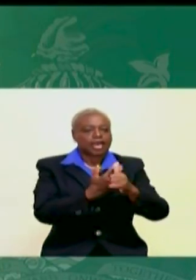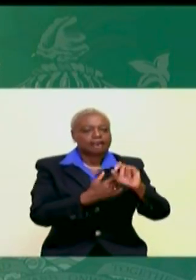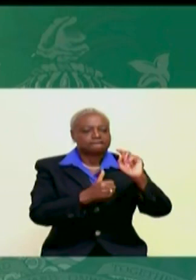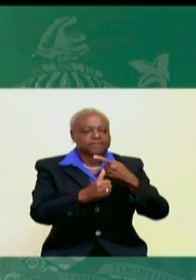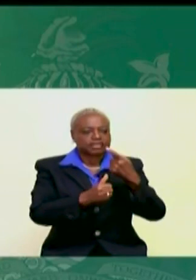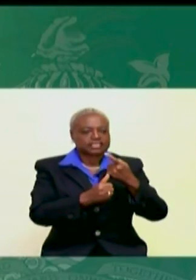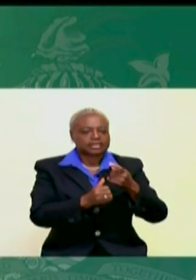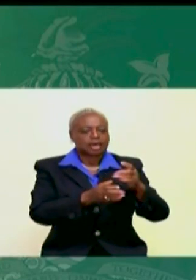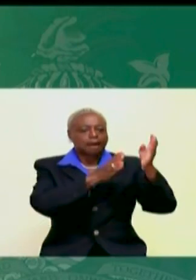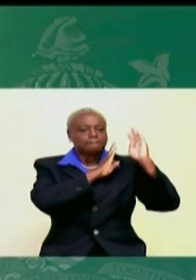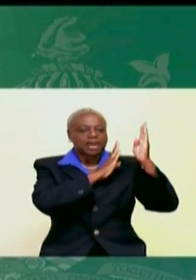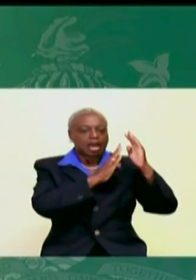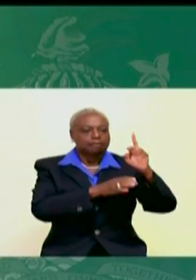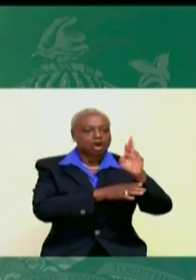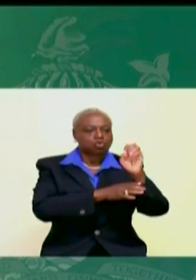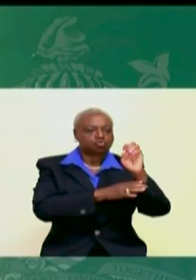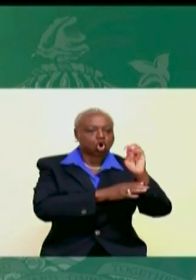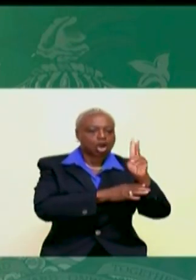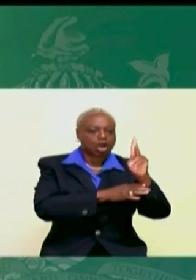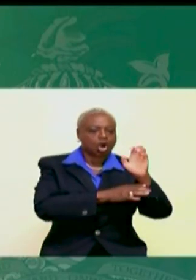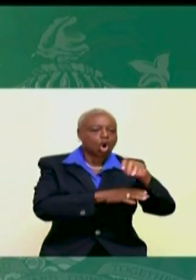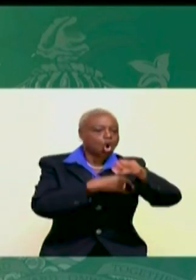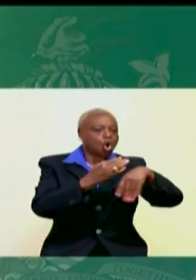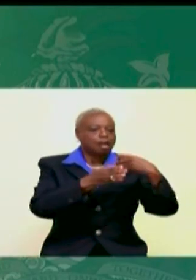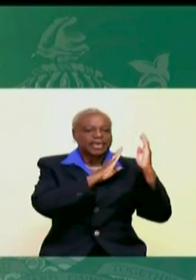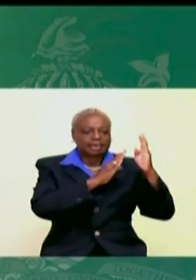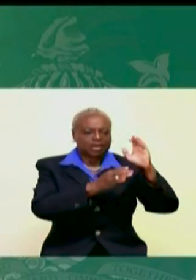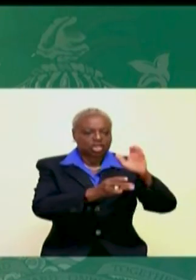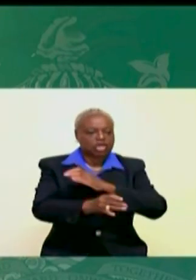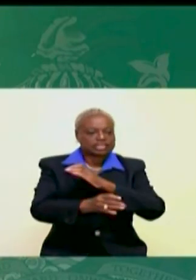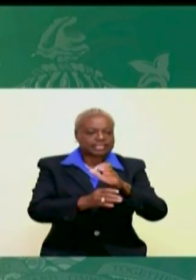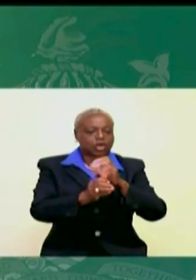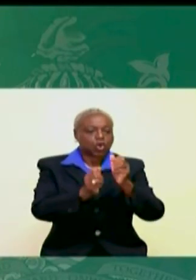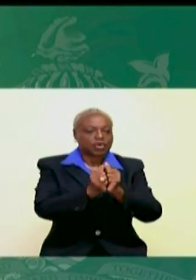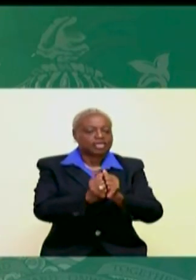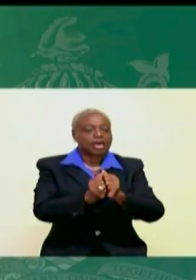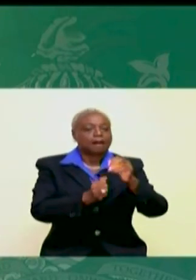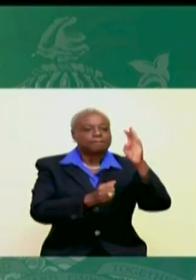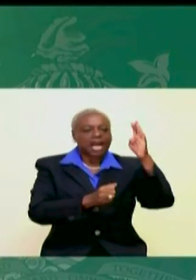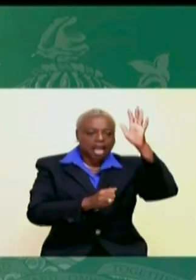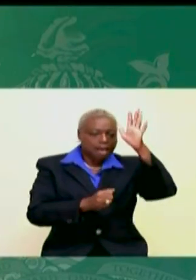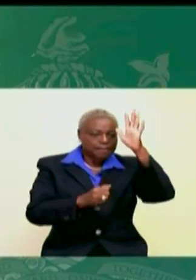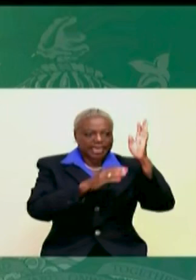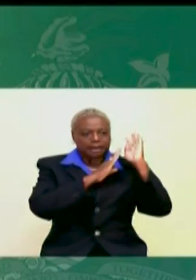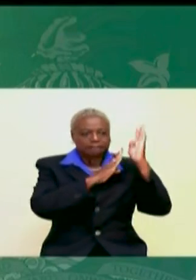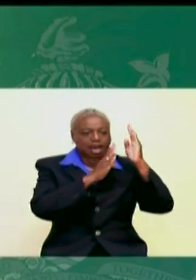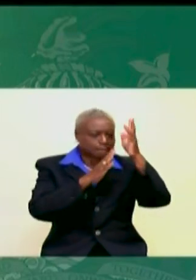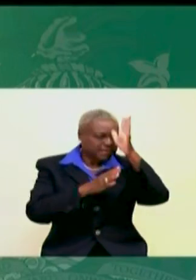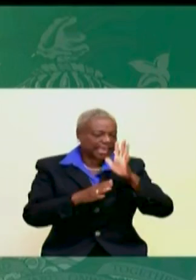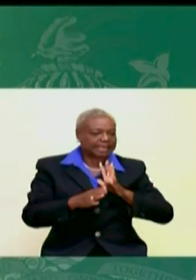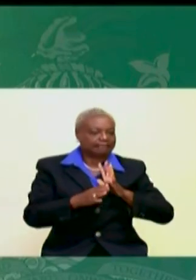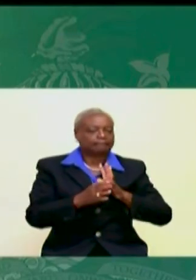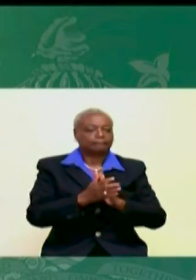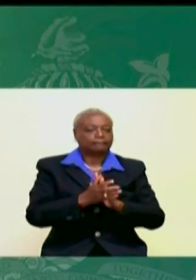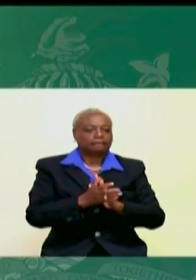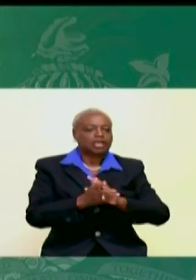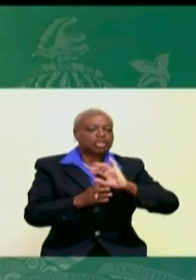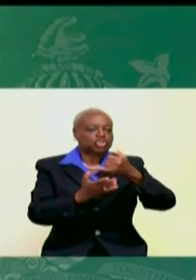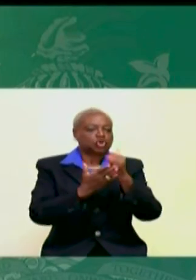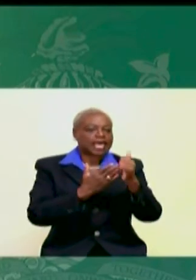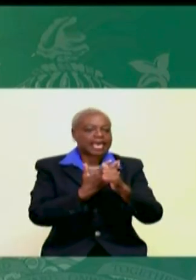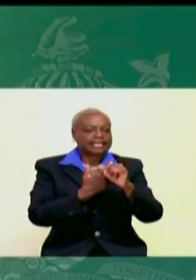All Bahamian Concert with the Grammy Award-winning Baha Men headlining. July 2nd, the